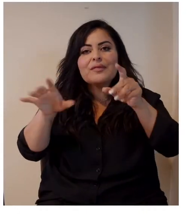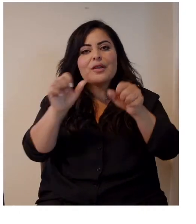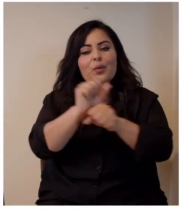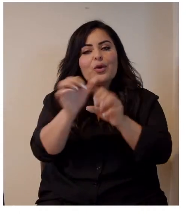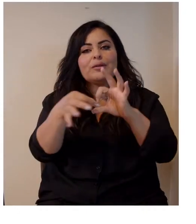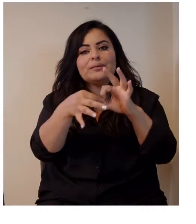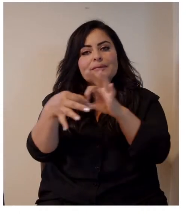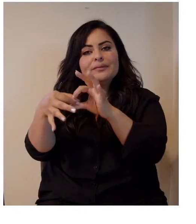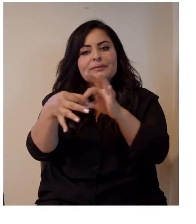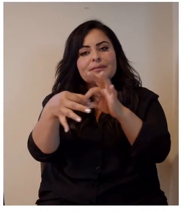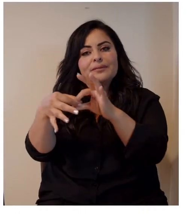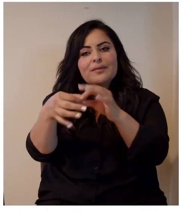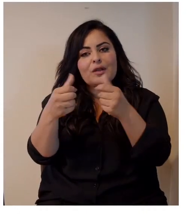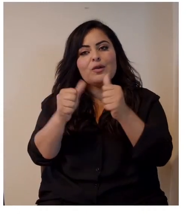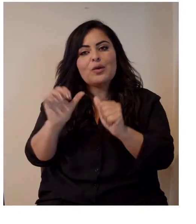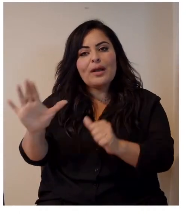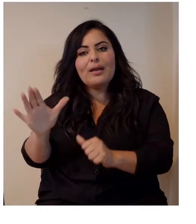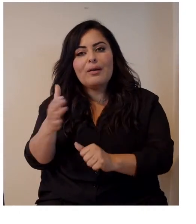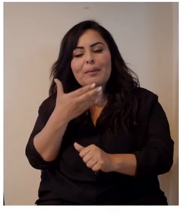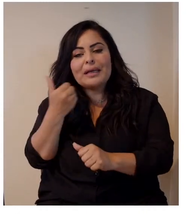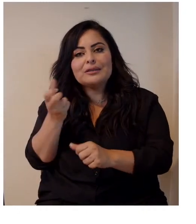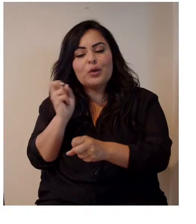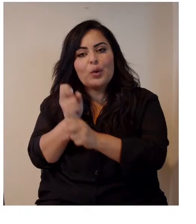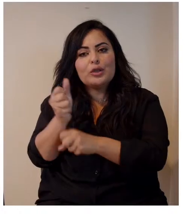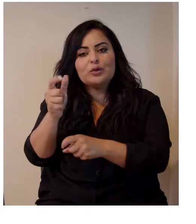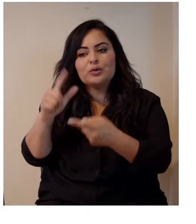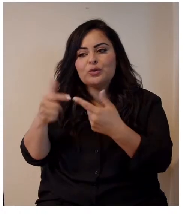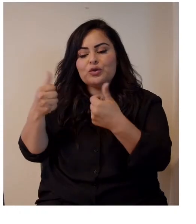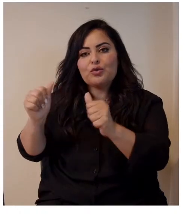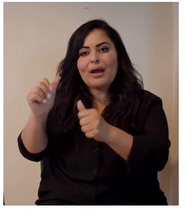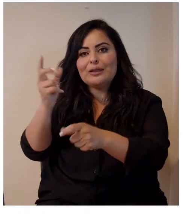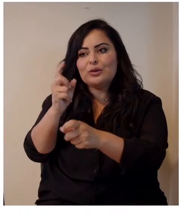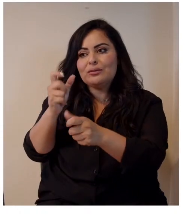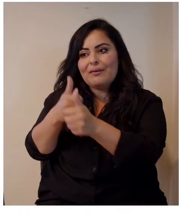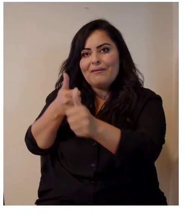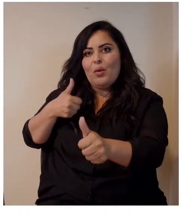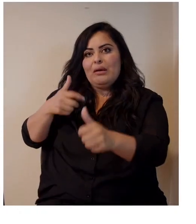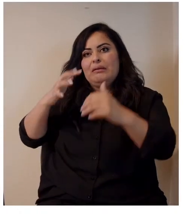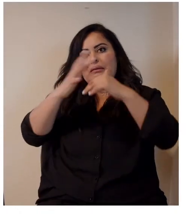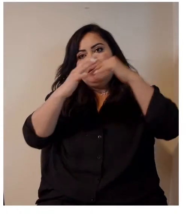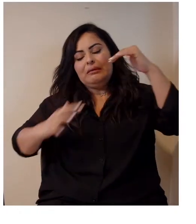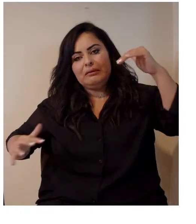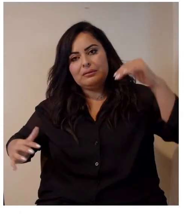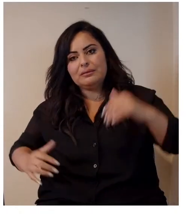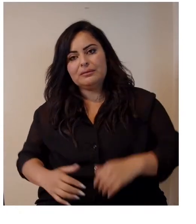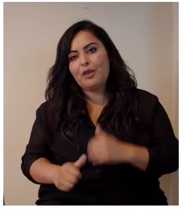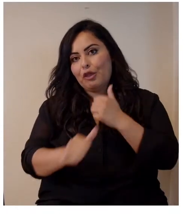they'll do and try as hard as they can to mitigate as much of that threat as possible.